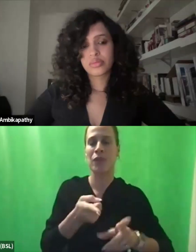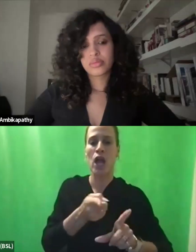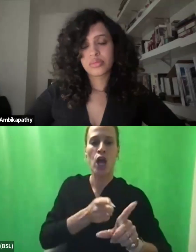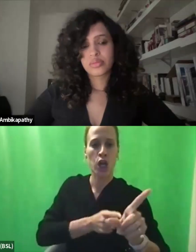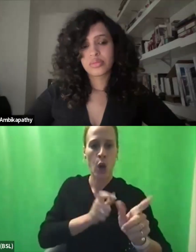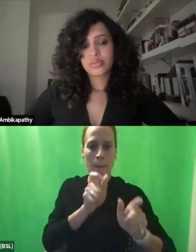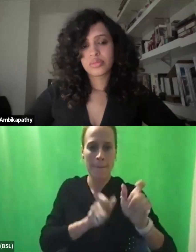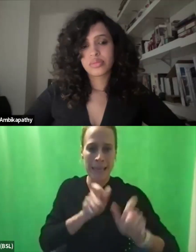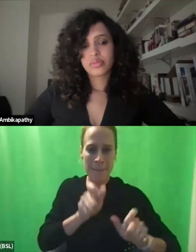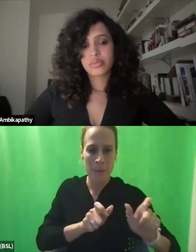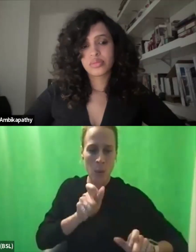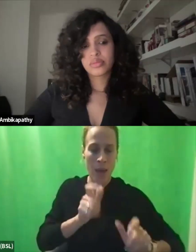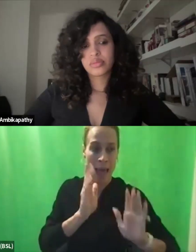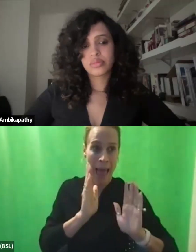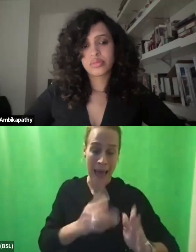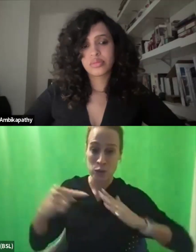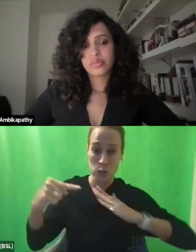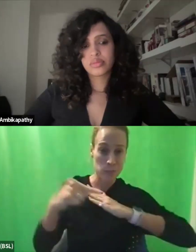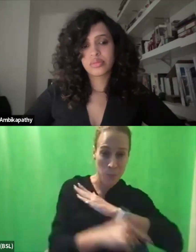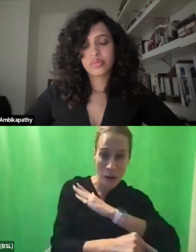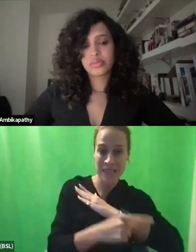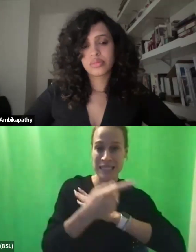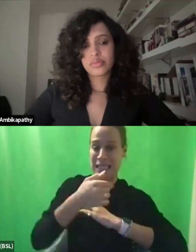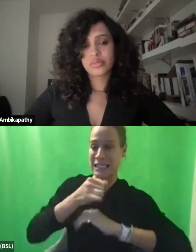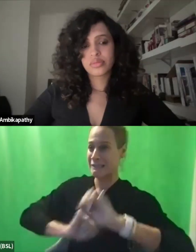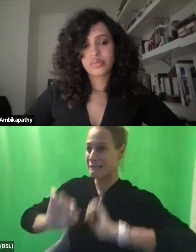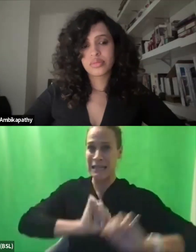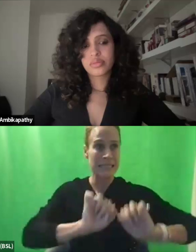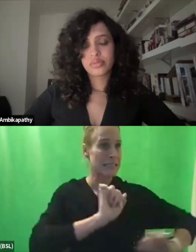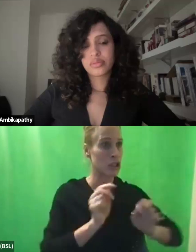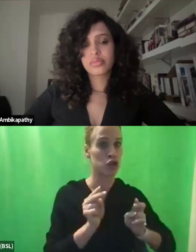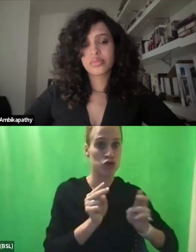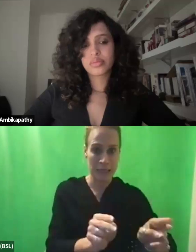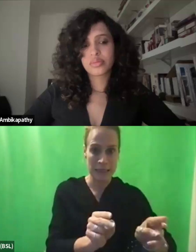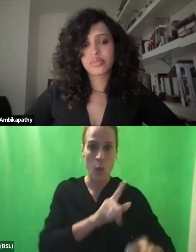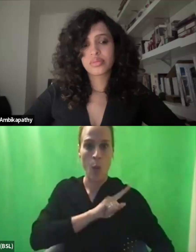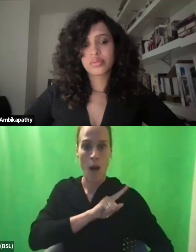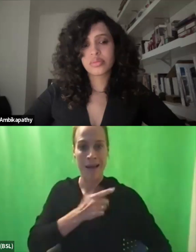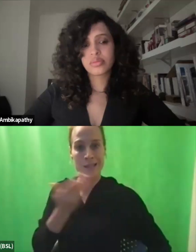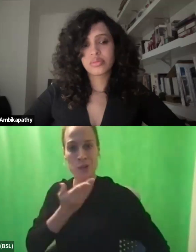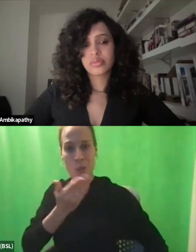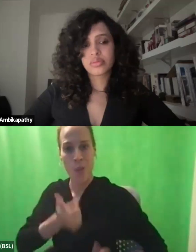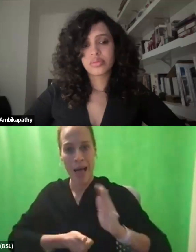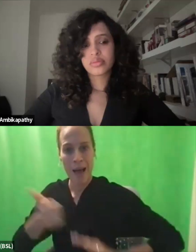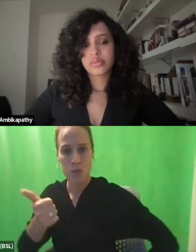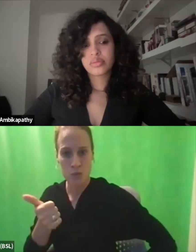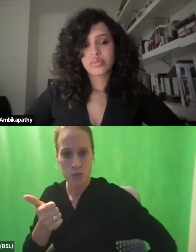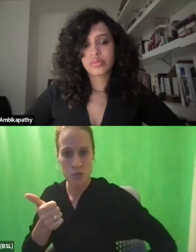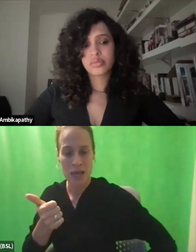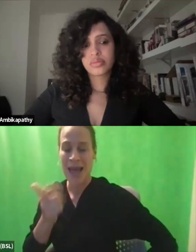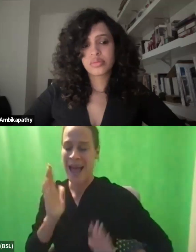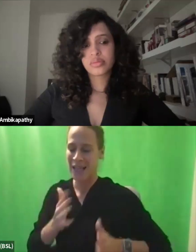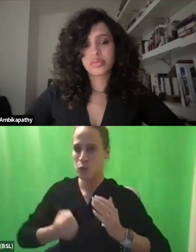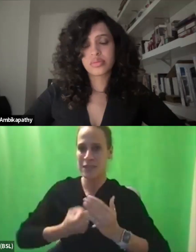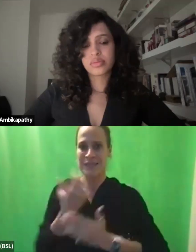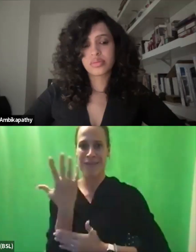having to fend for a living off the streets because the school system could no longer cater to them. Having to develop some kind